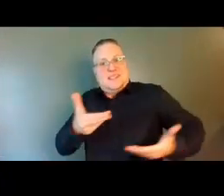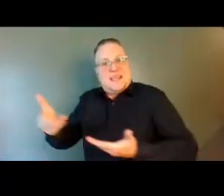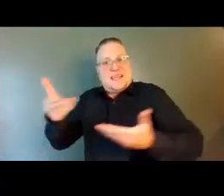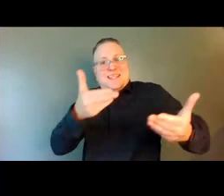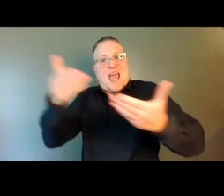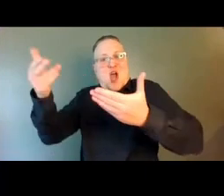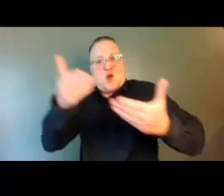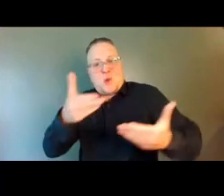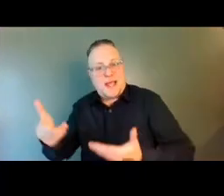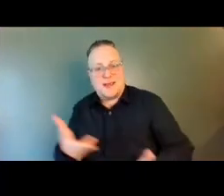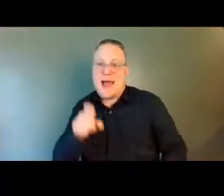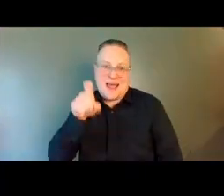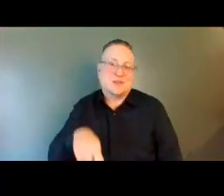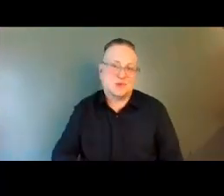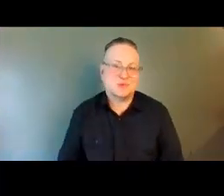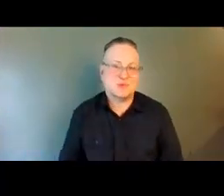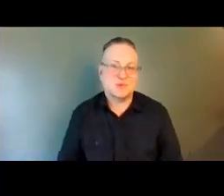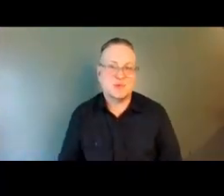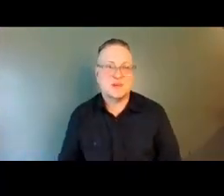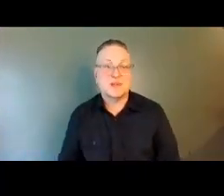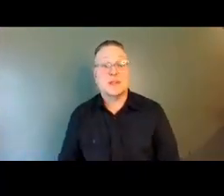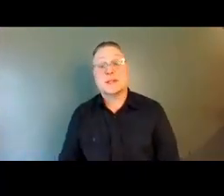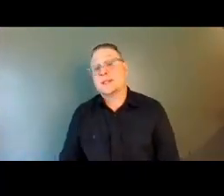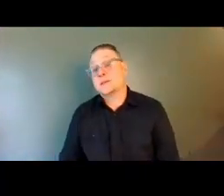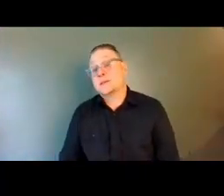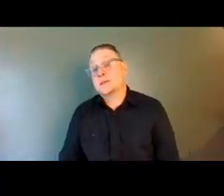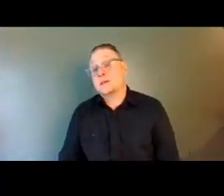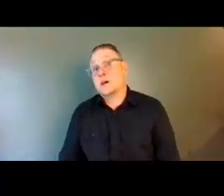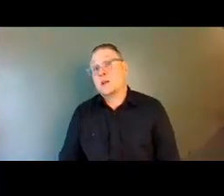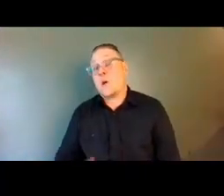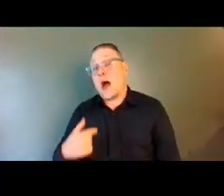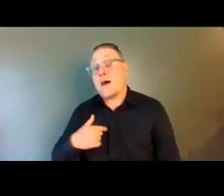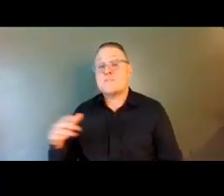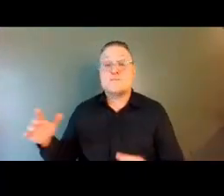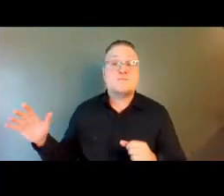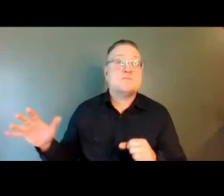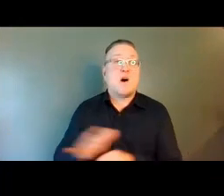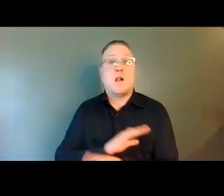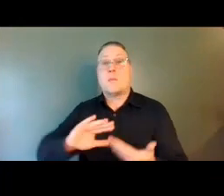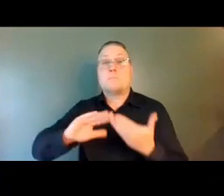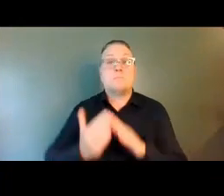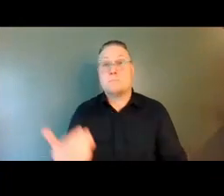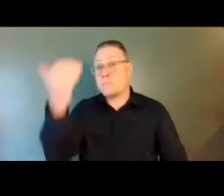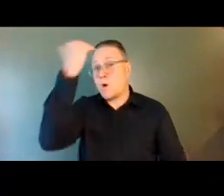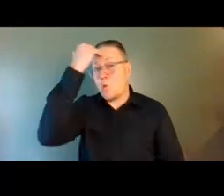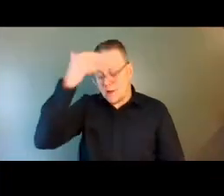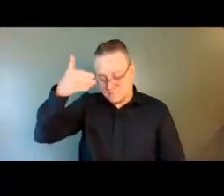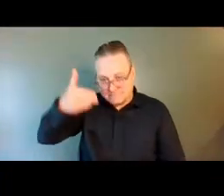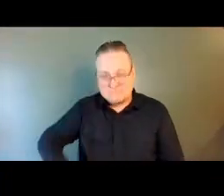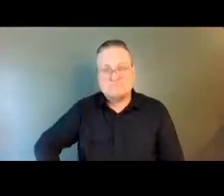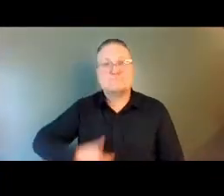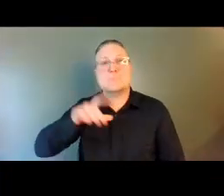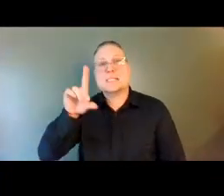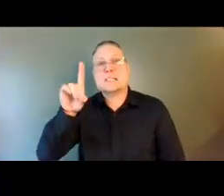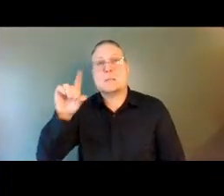I had to be carried. So I think that my self-actualization of realizing what being a person with a